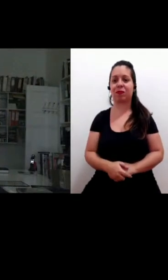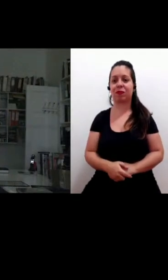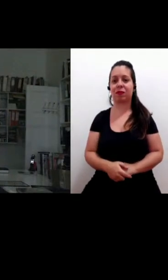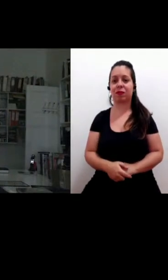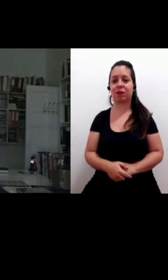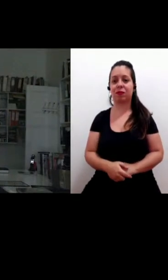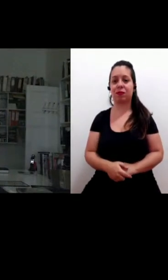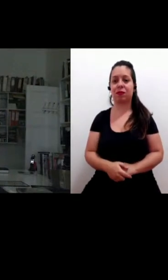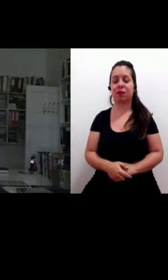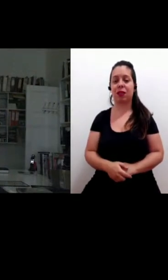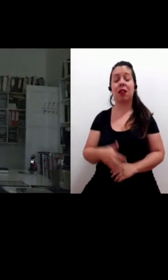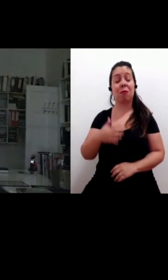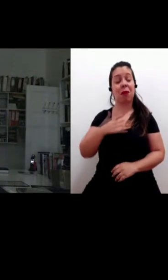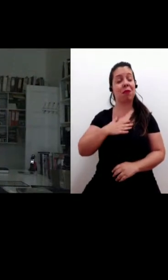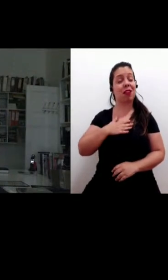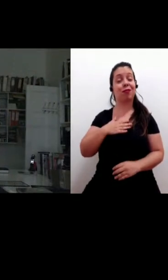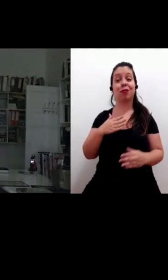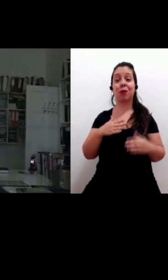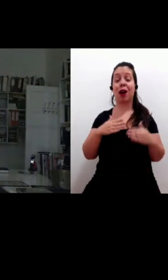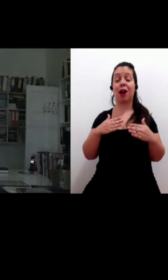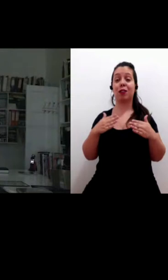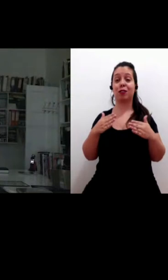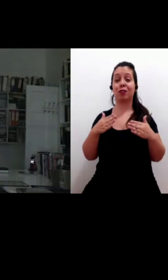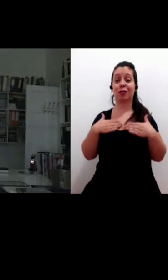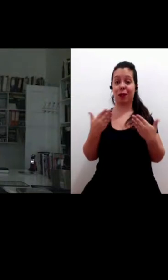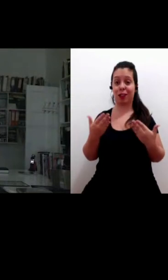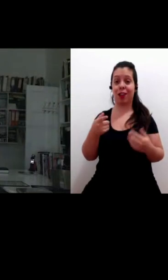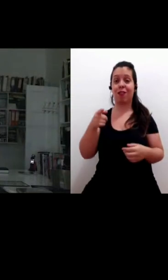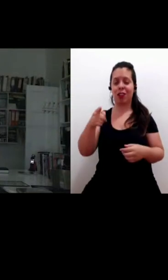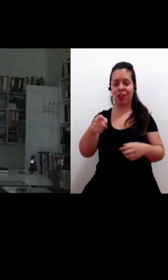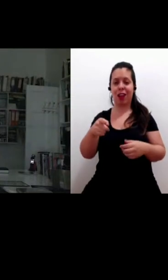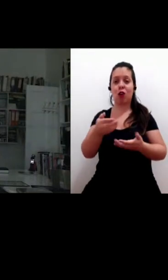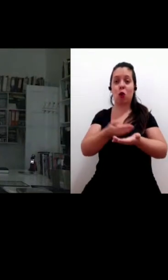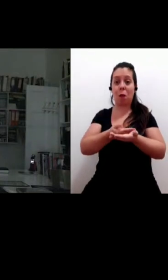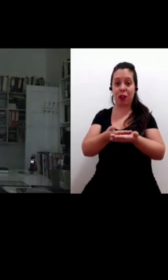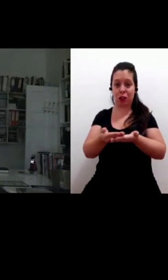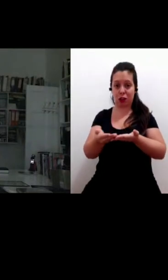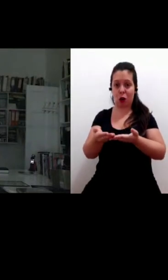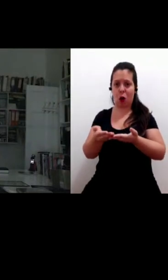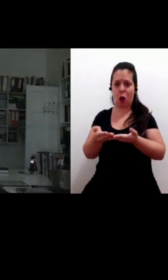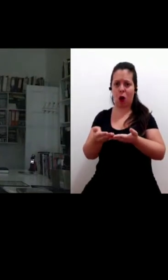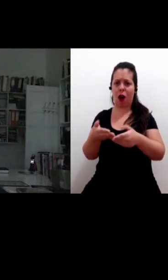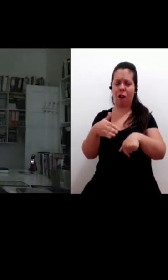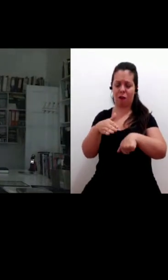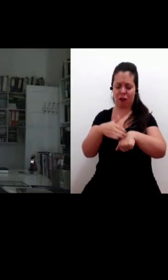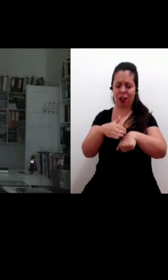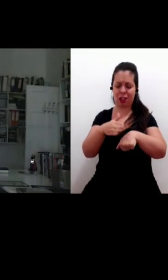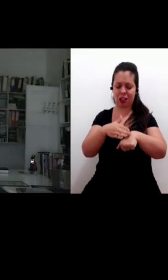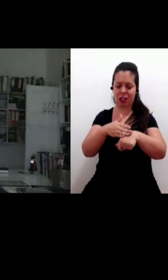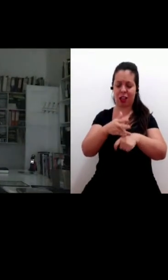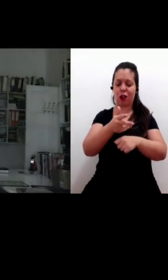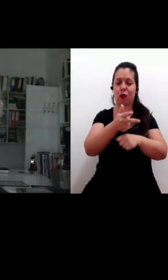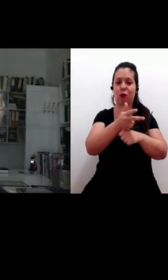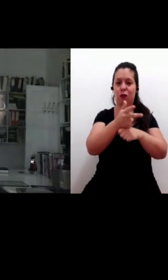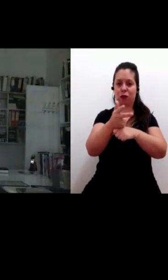for me that you were starting doing this, where my mate from, well before the Me Too movement. Yeah, you start